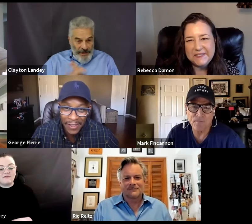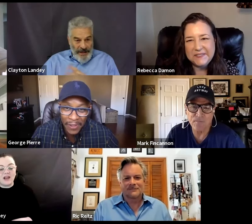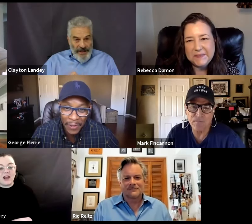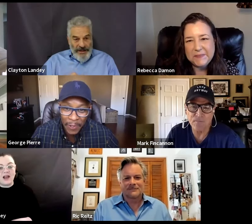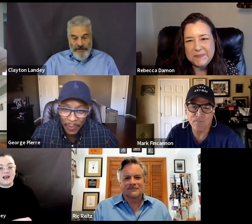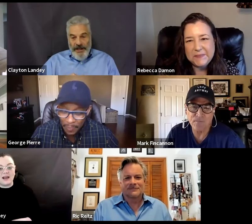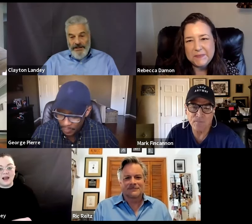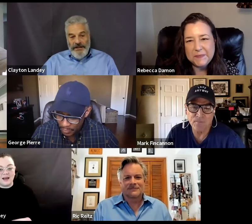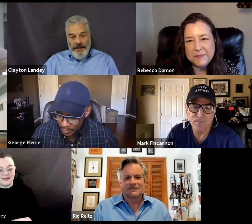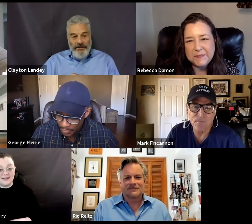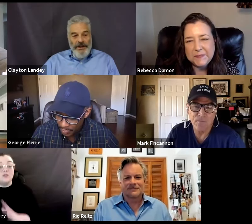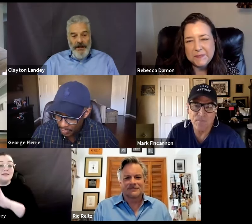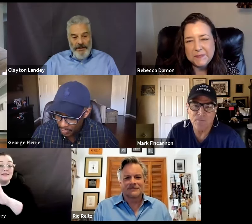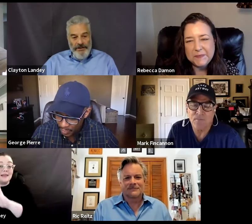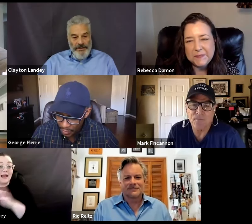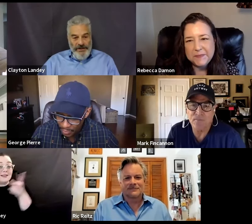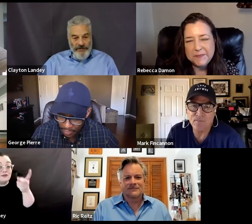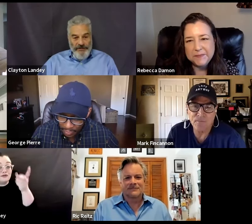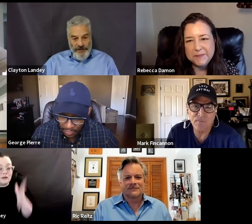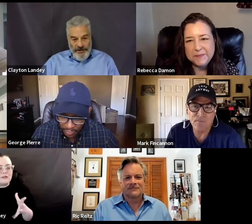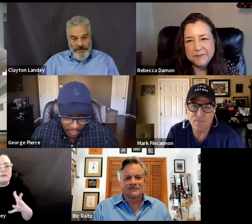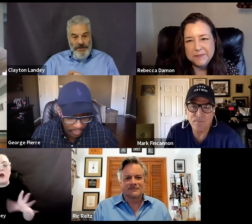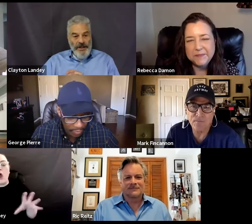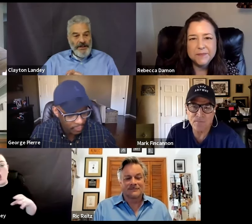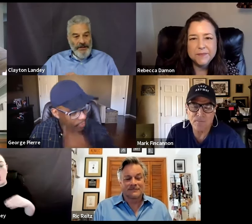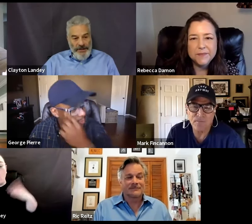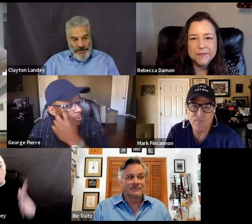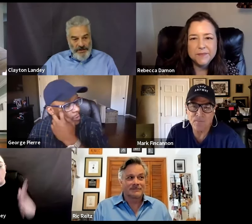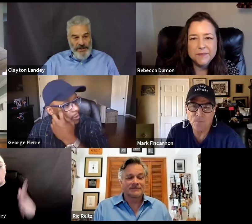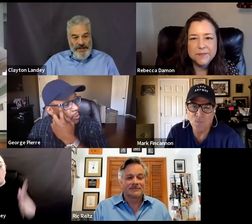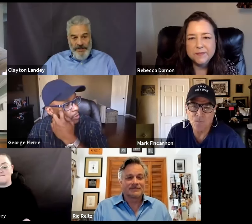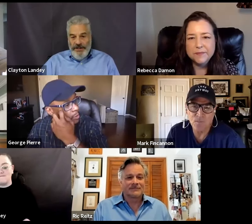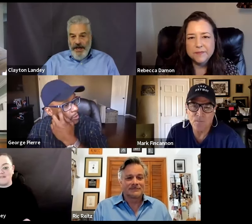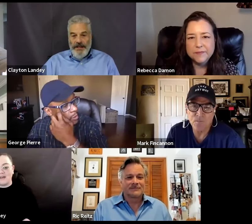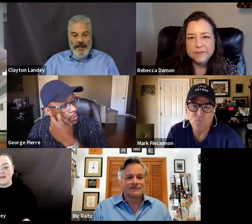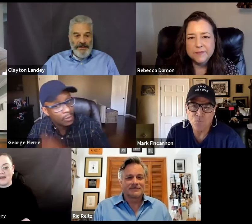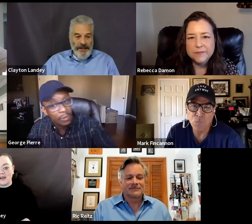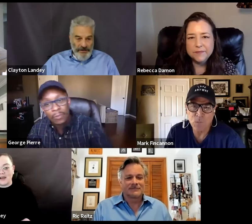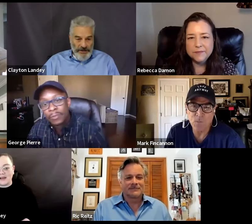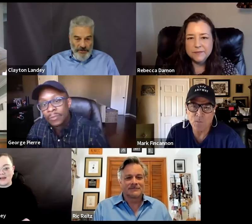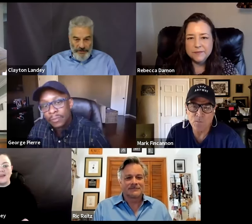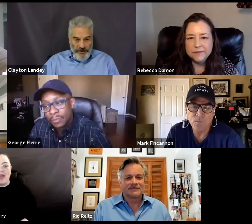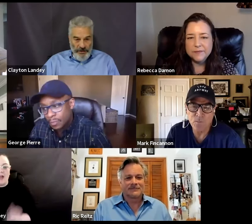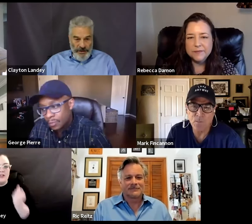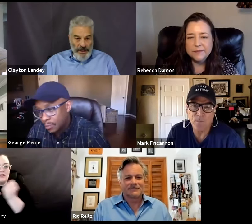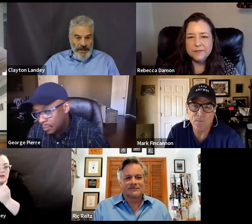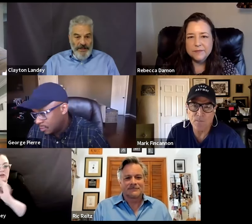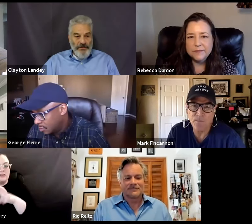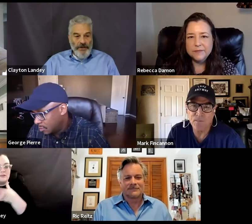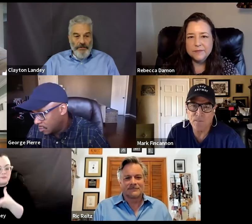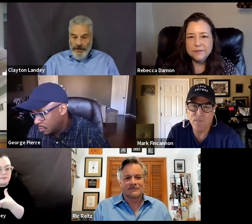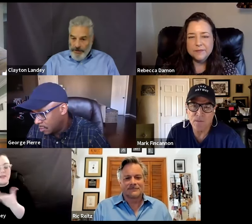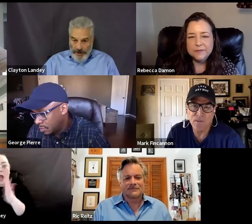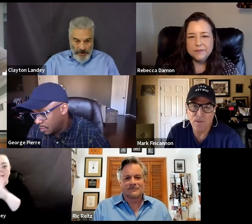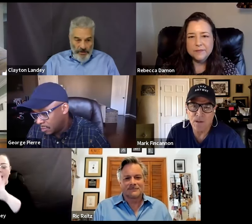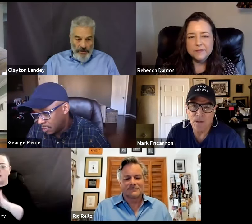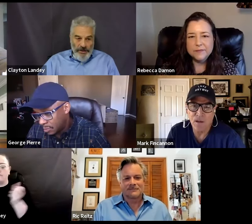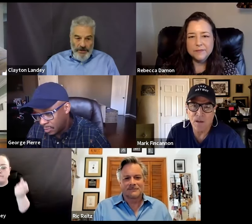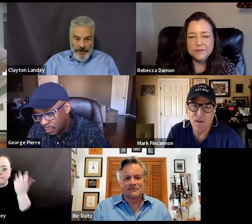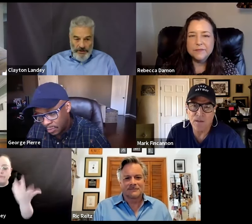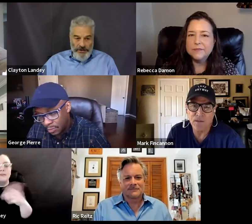Associates. They've cast literally hundreds of features, limited series, episodic, and television movies of the week. They've won multiple